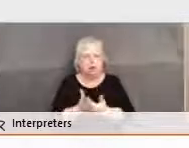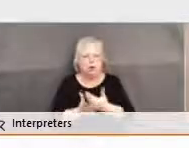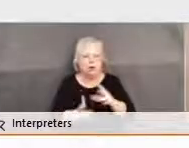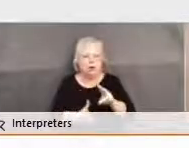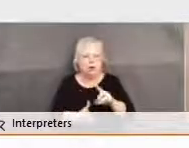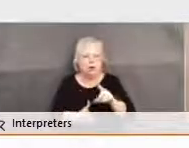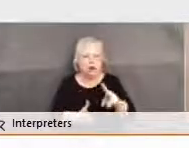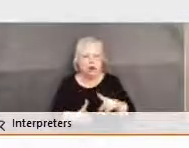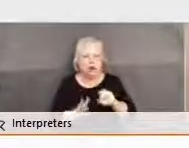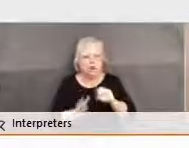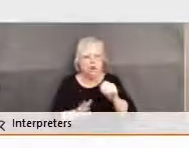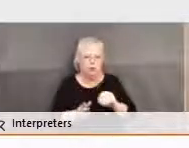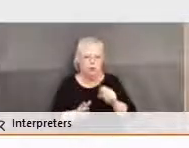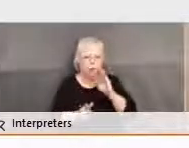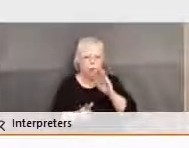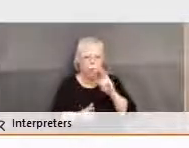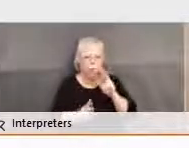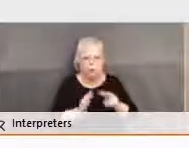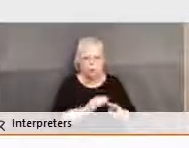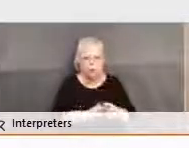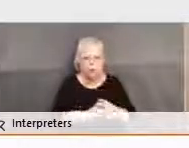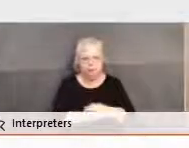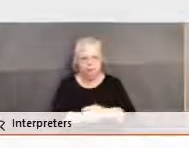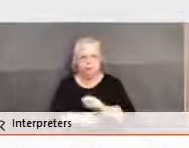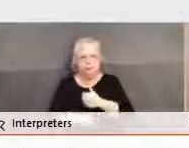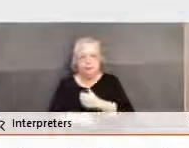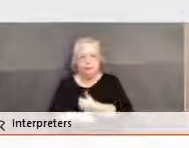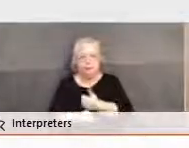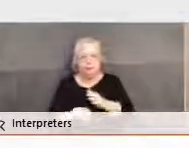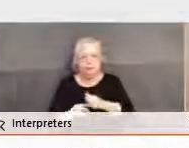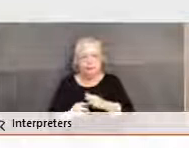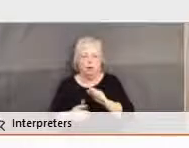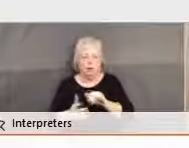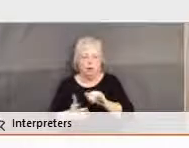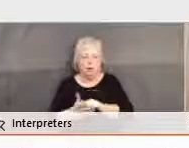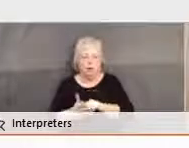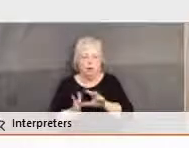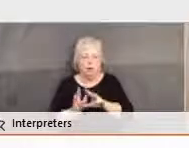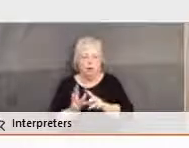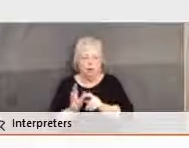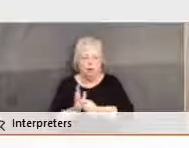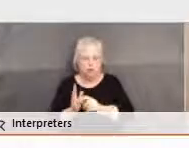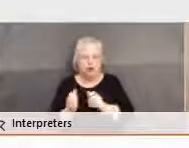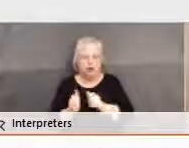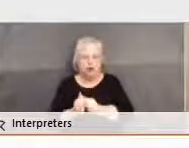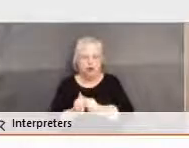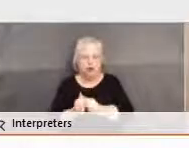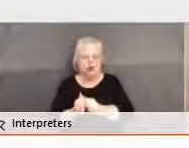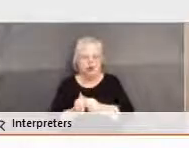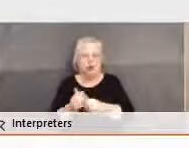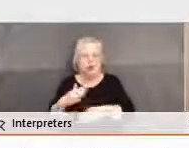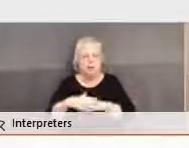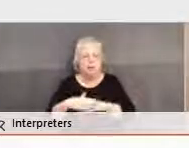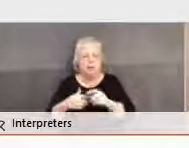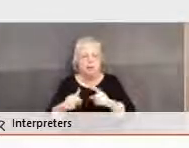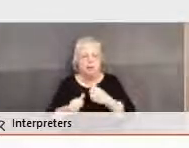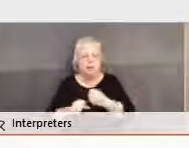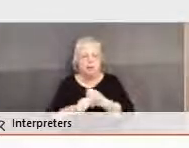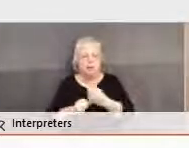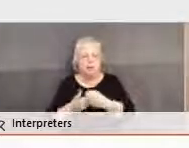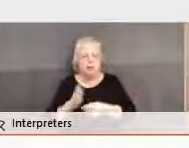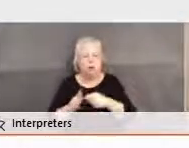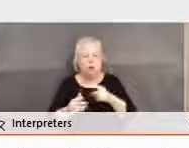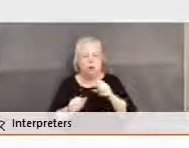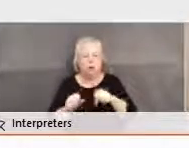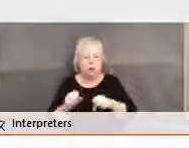projected. Based on the reinsurance contract and the aggregate attachment point, the maximum first-year cost could vary,